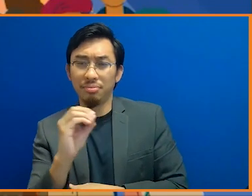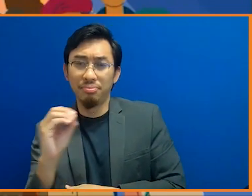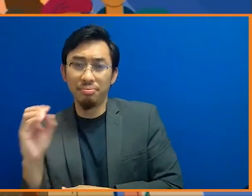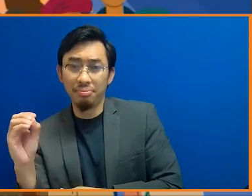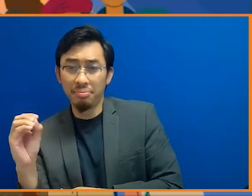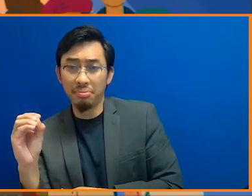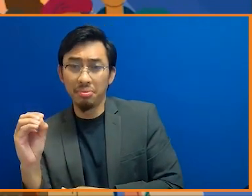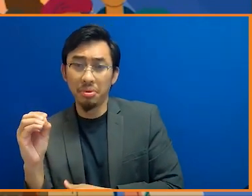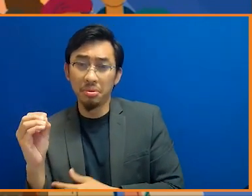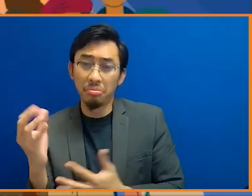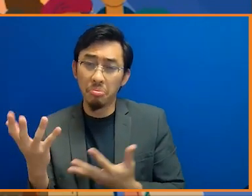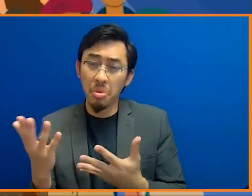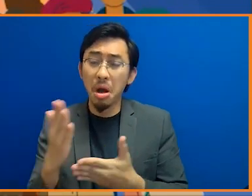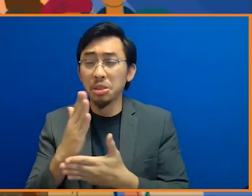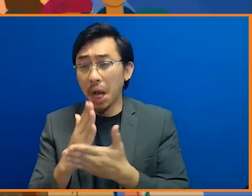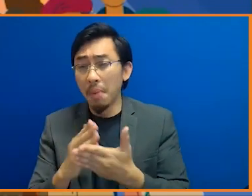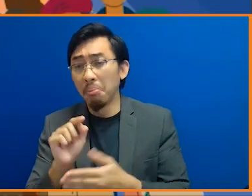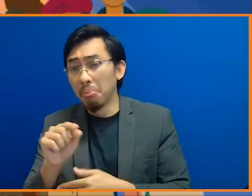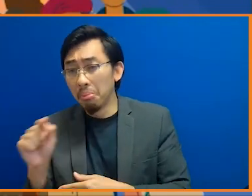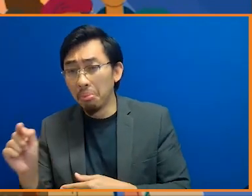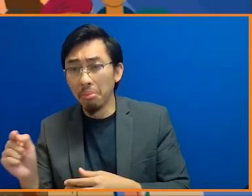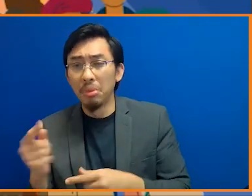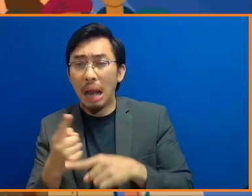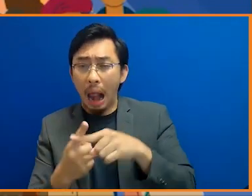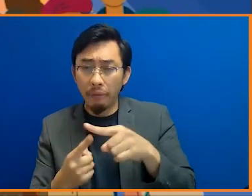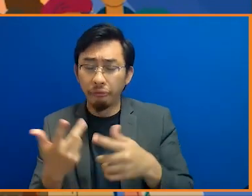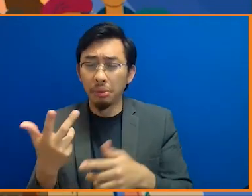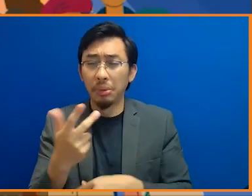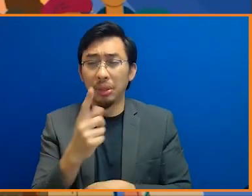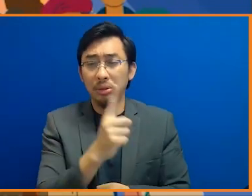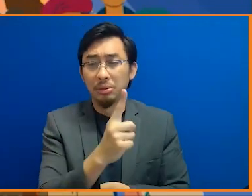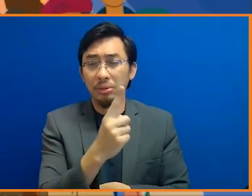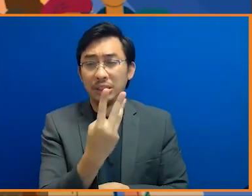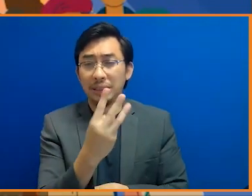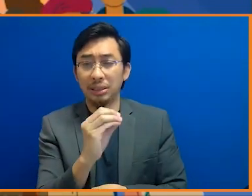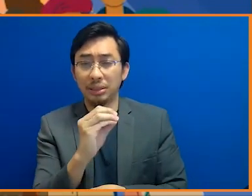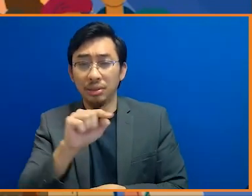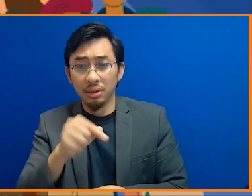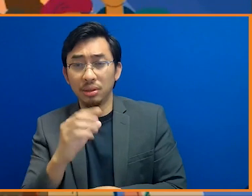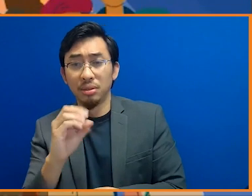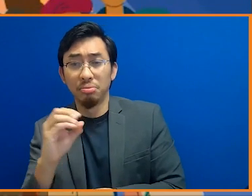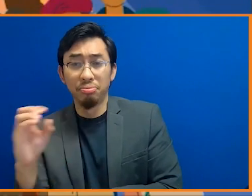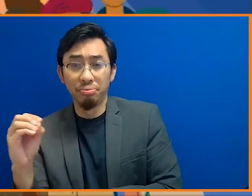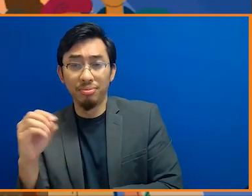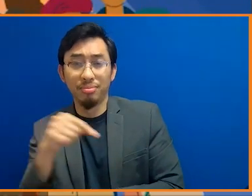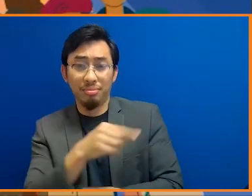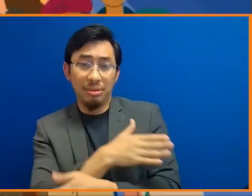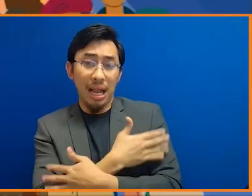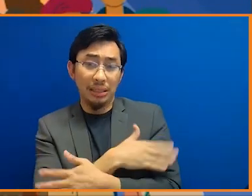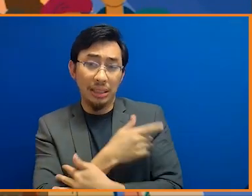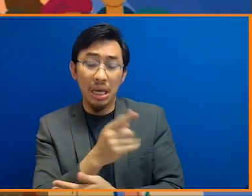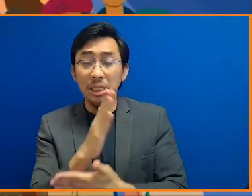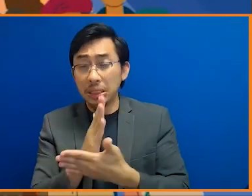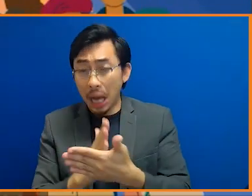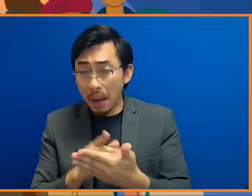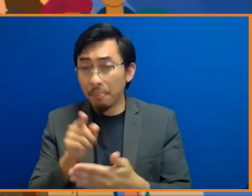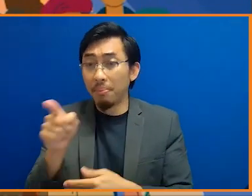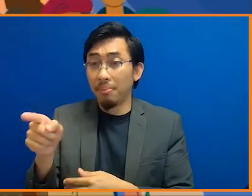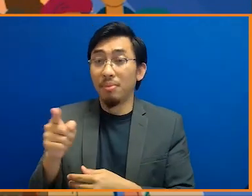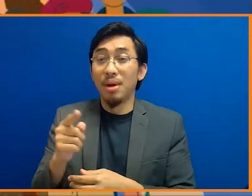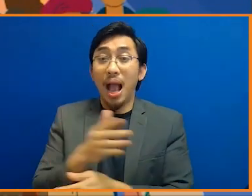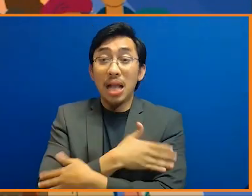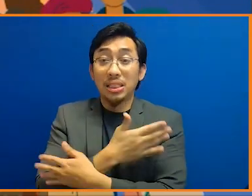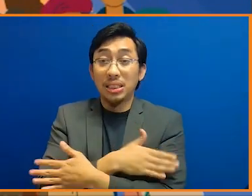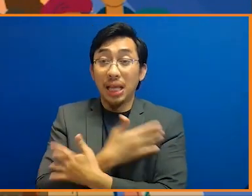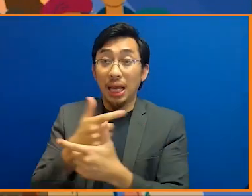people. So more than half of the 130,000 people come from Banda Aceh and some of